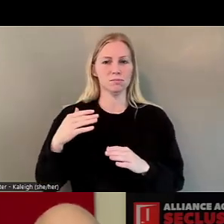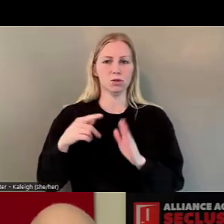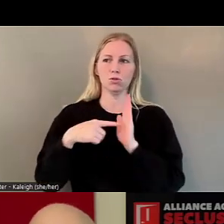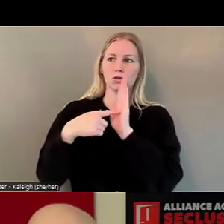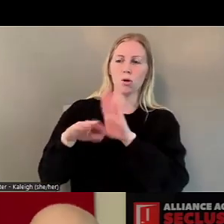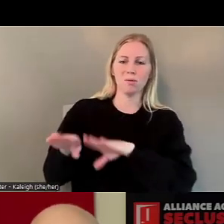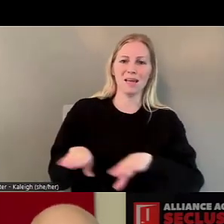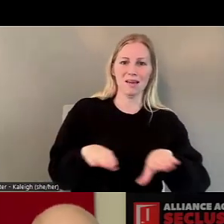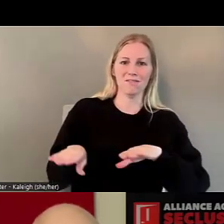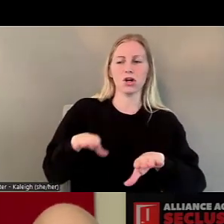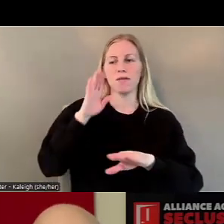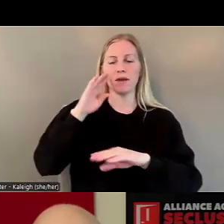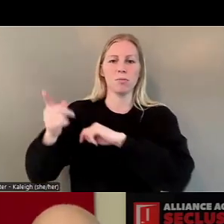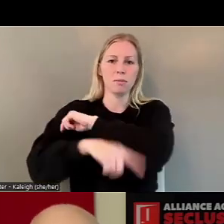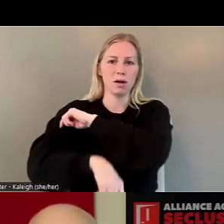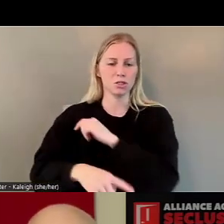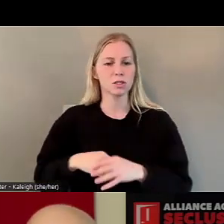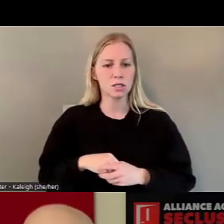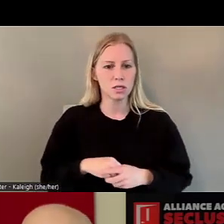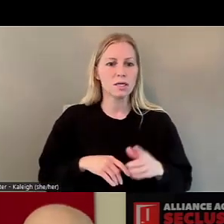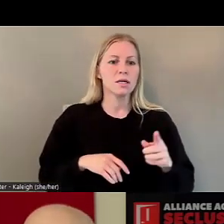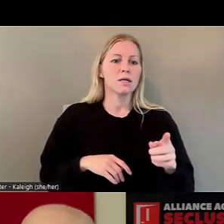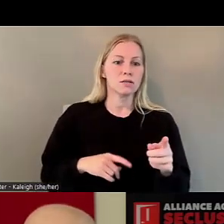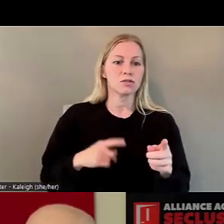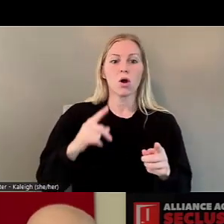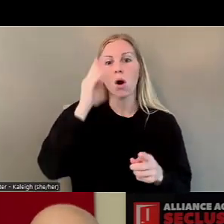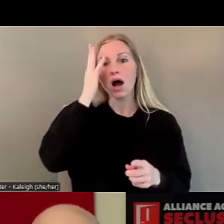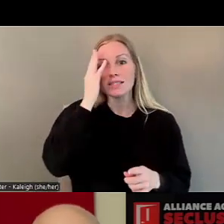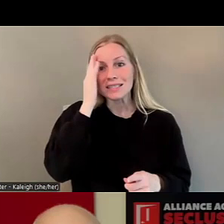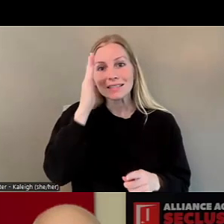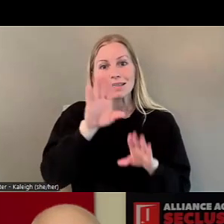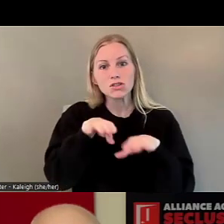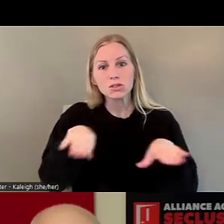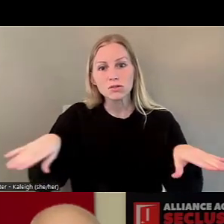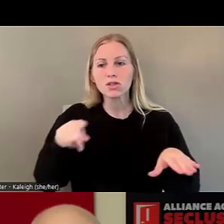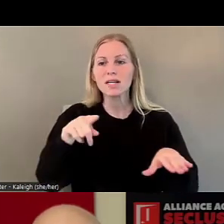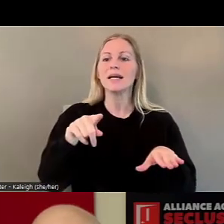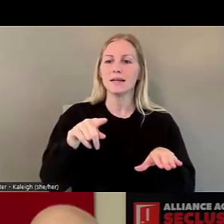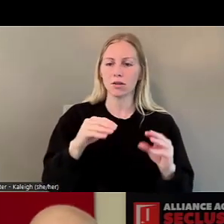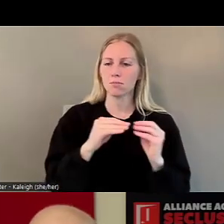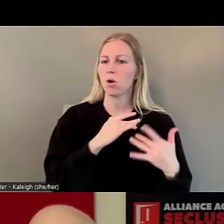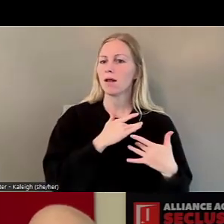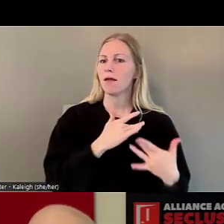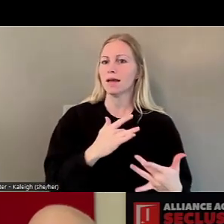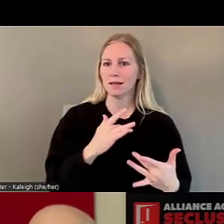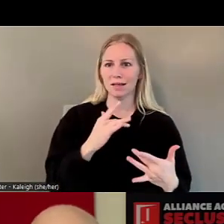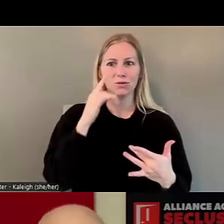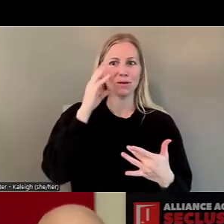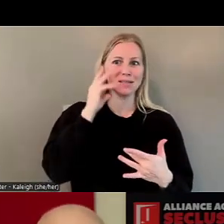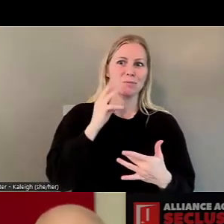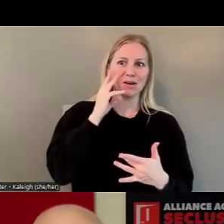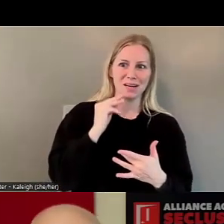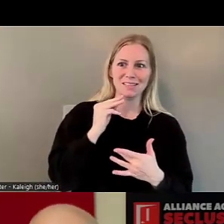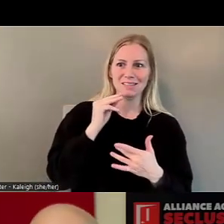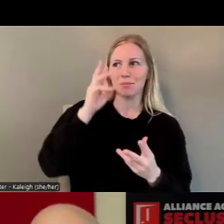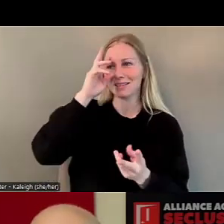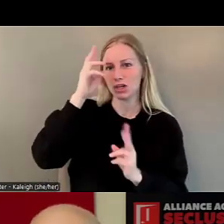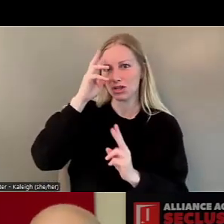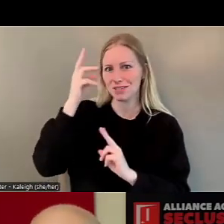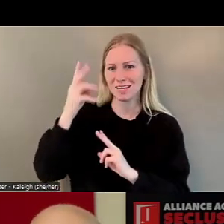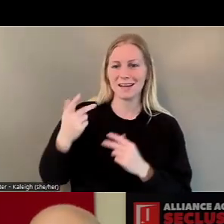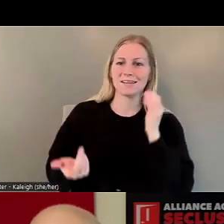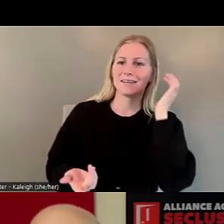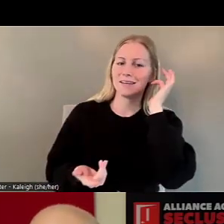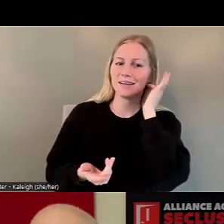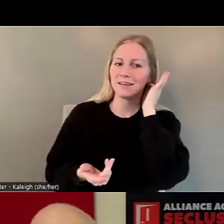disability. Autistic children, far more likely to find themselves misunderstood in the name of behavior. We can drill down into non-speaking autistic children, far more